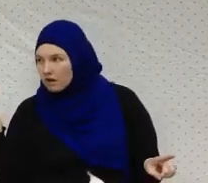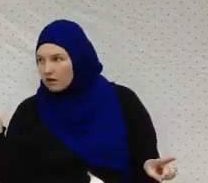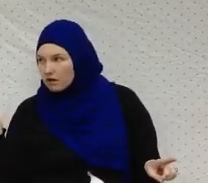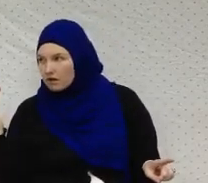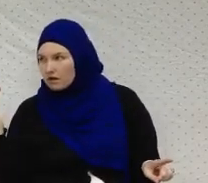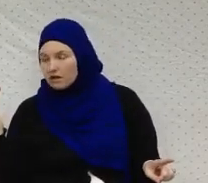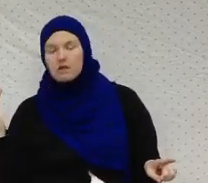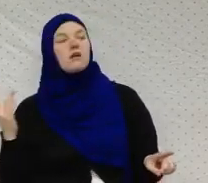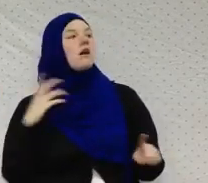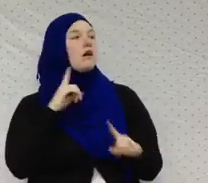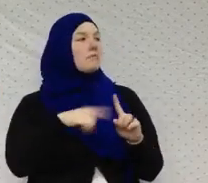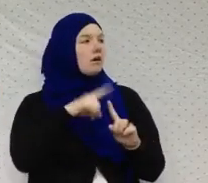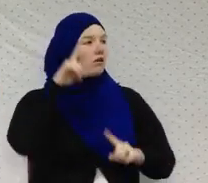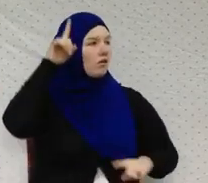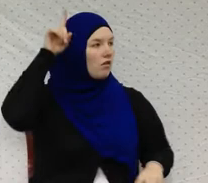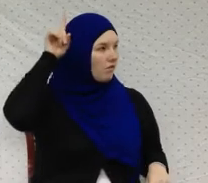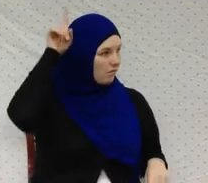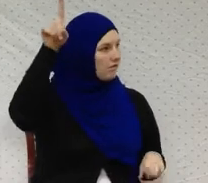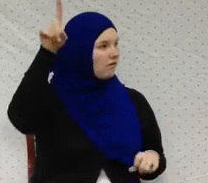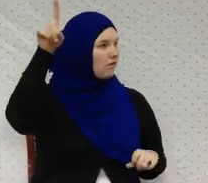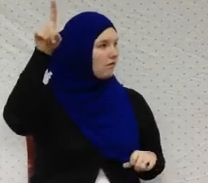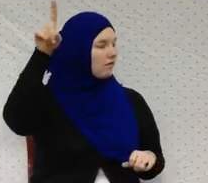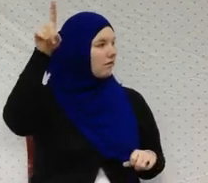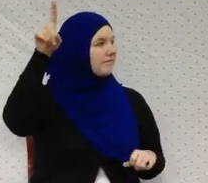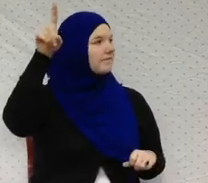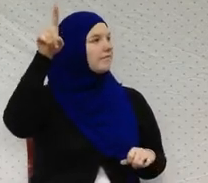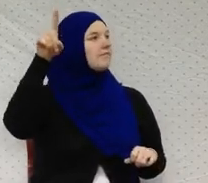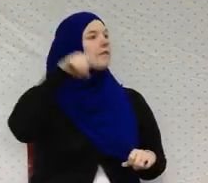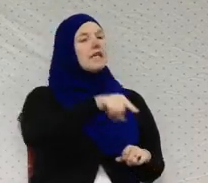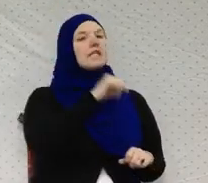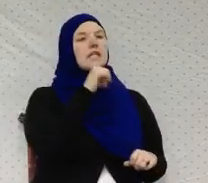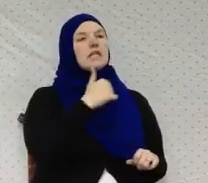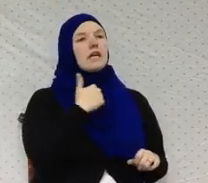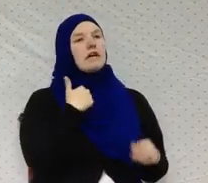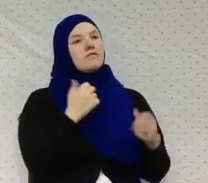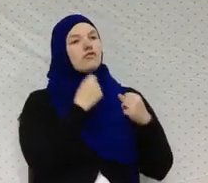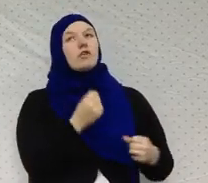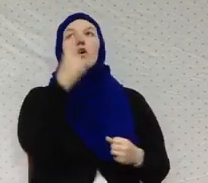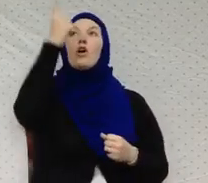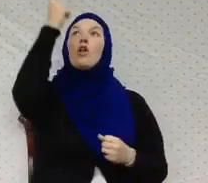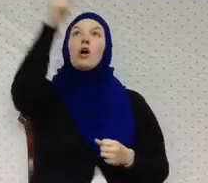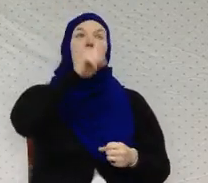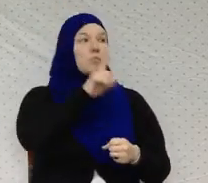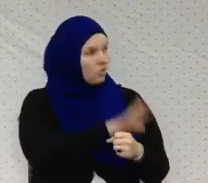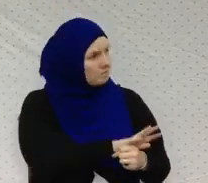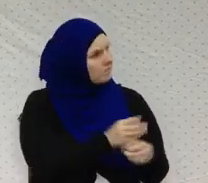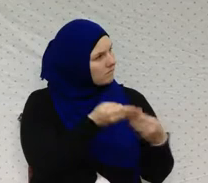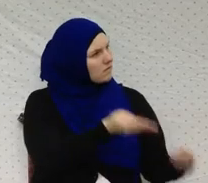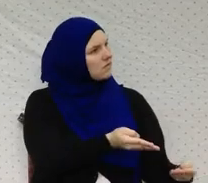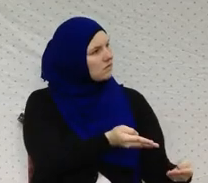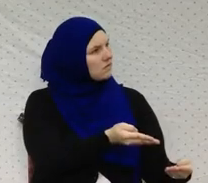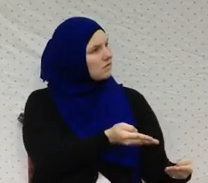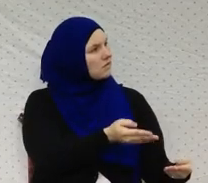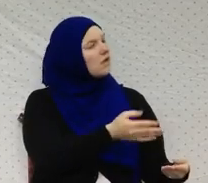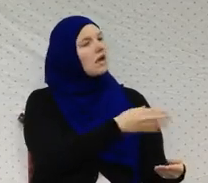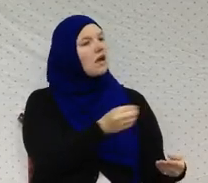he was without resolve. He didn't have the resolve to hold on to what Allah promised